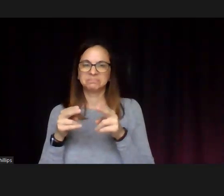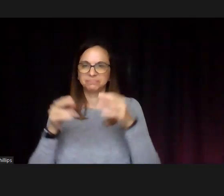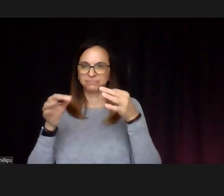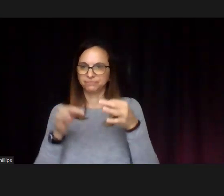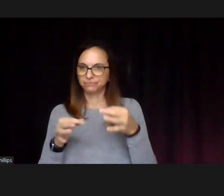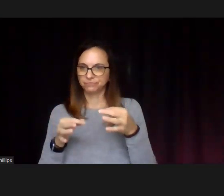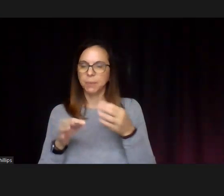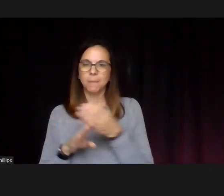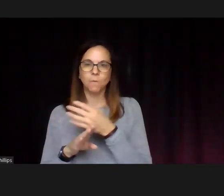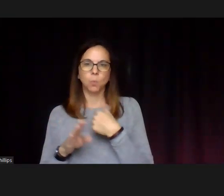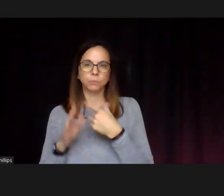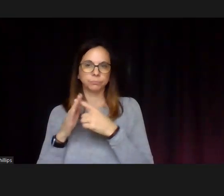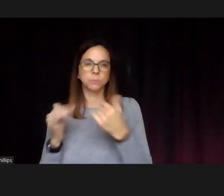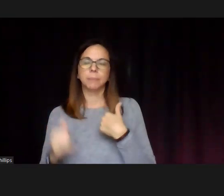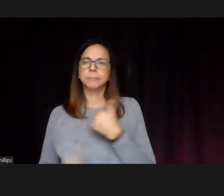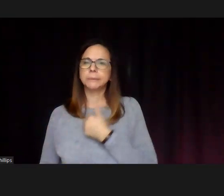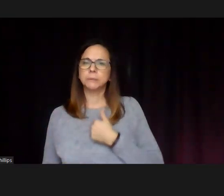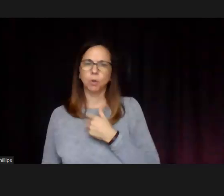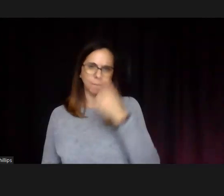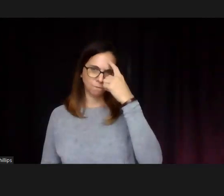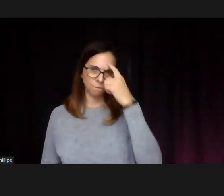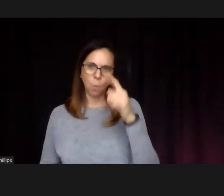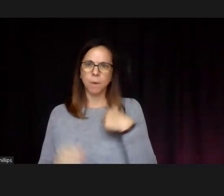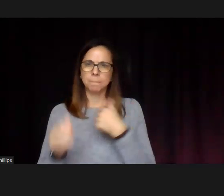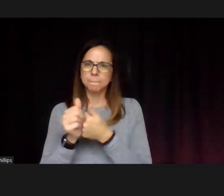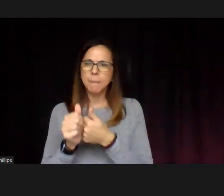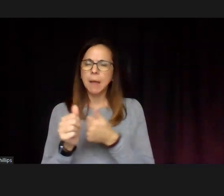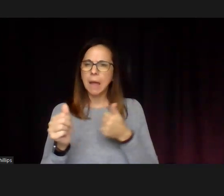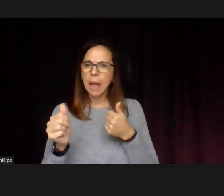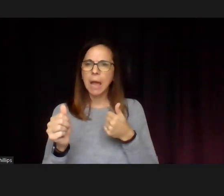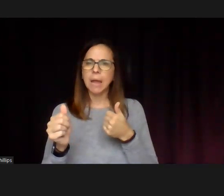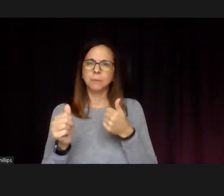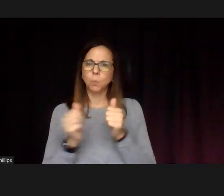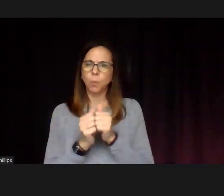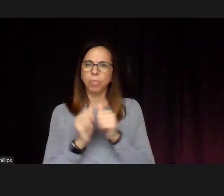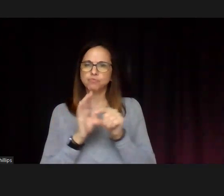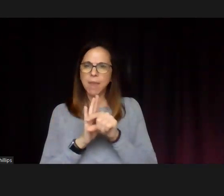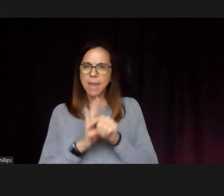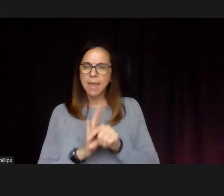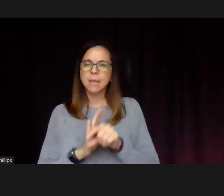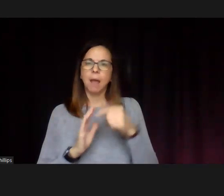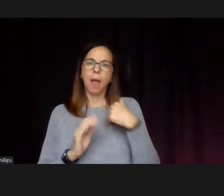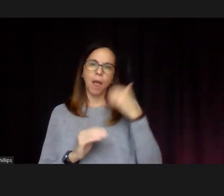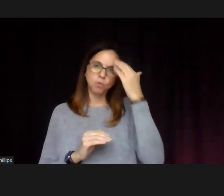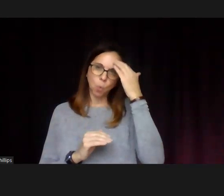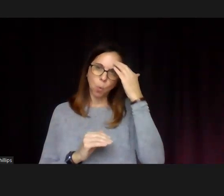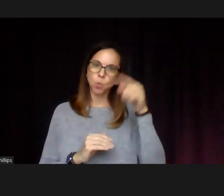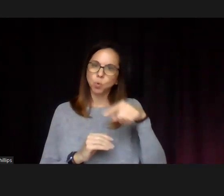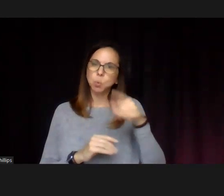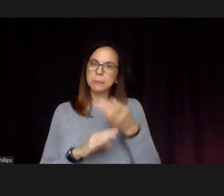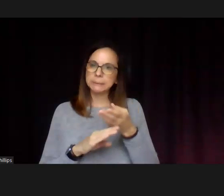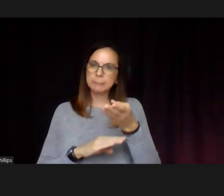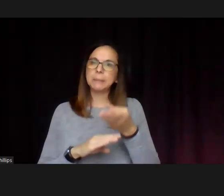for today. I apologize for being so behind on grading. I know you all are submitting